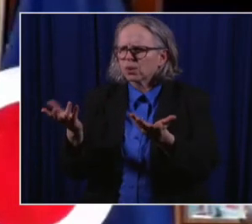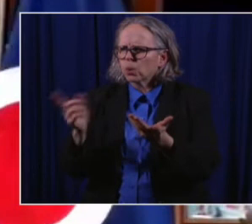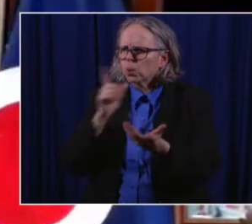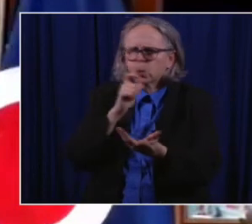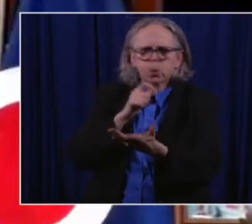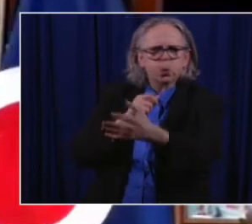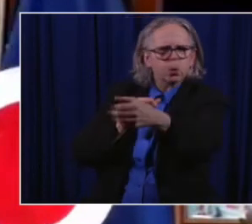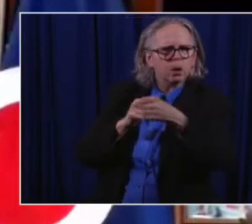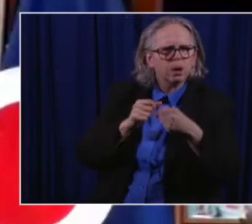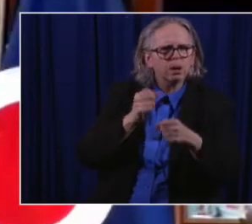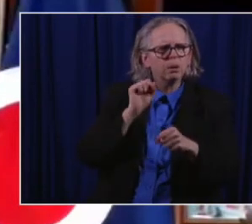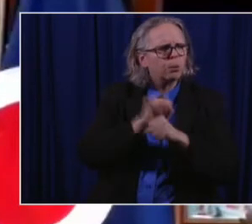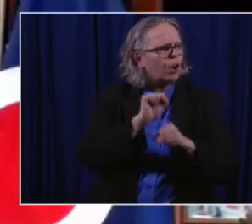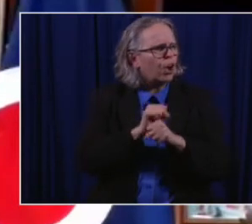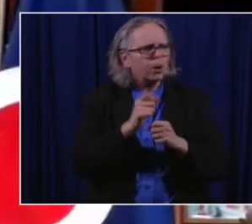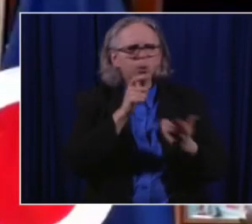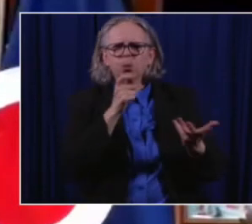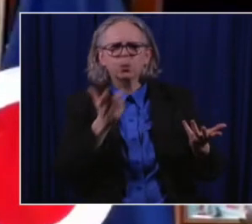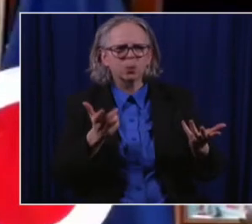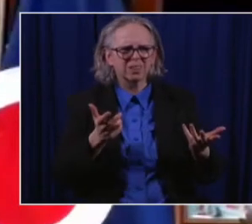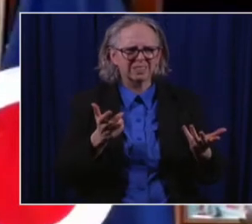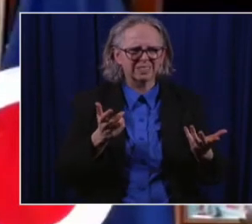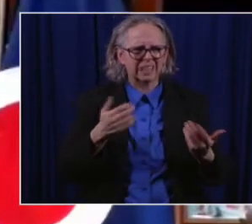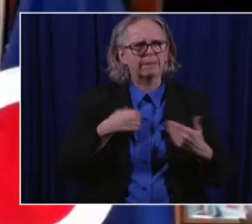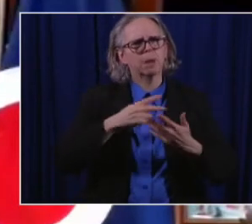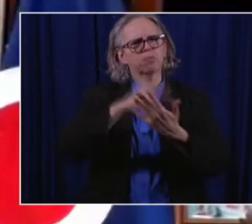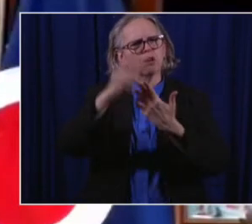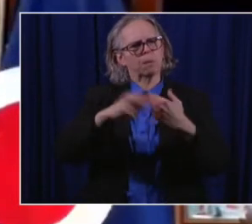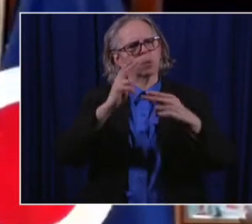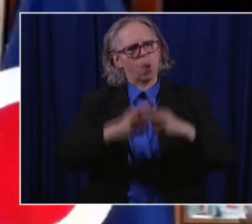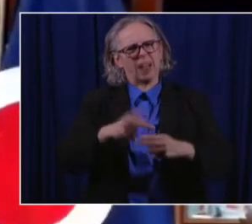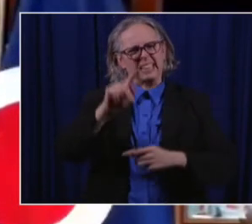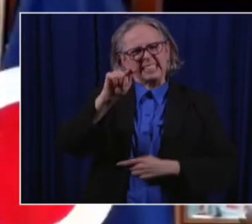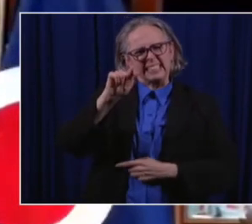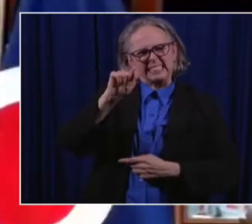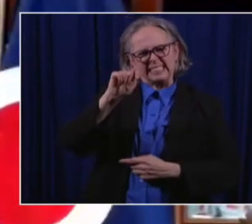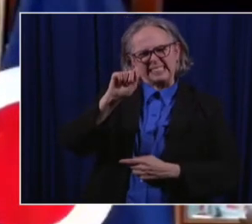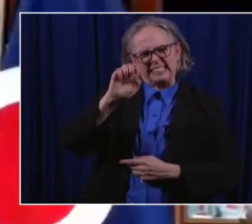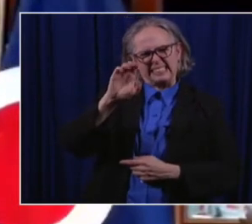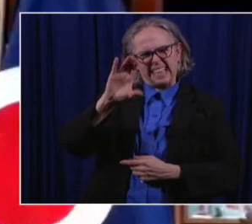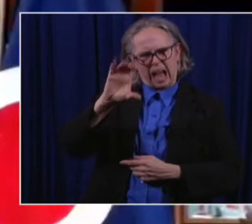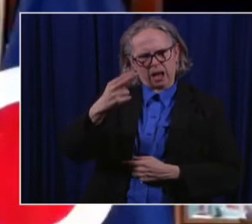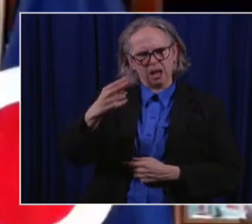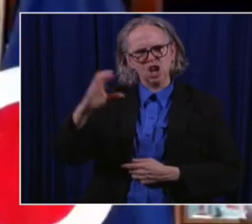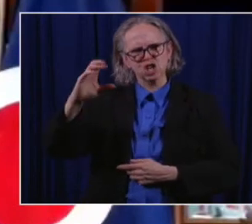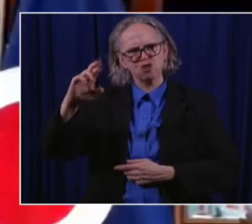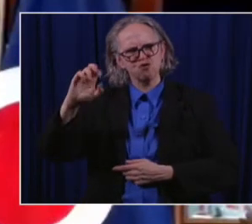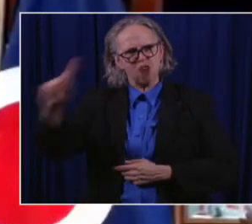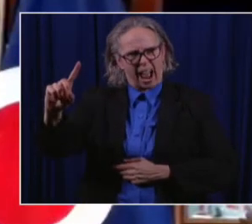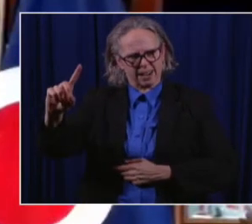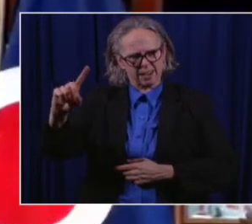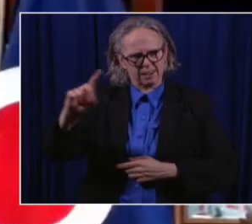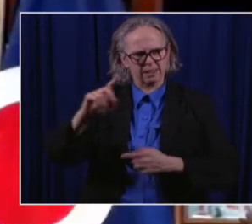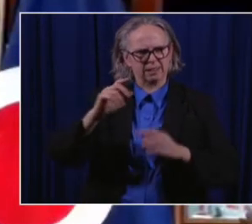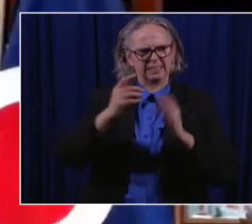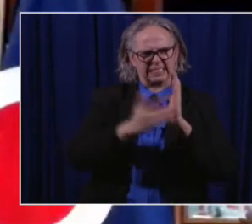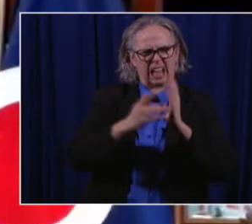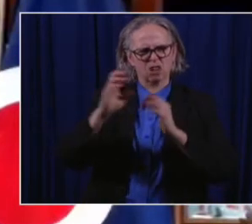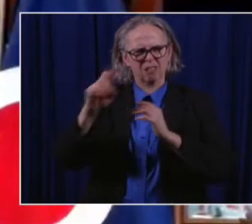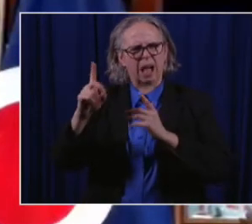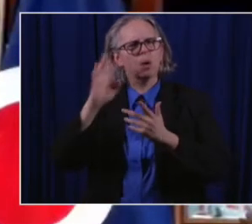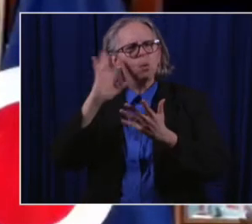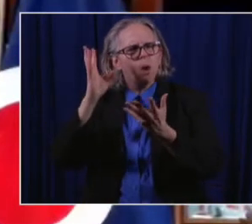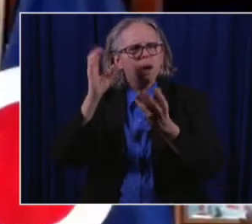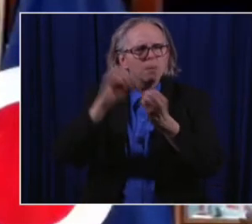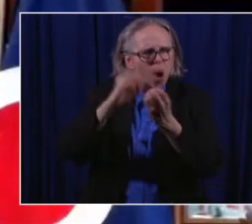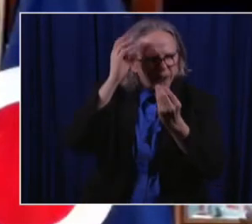We have a program called Tech Cred. You can find out more information at techcred.ohio.gov. A lot of good information in there